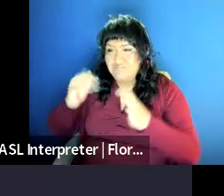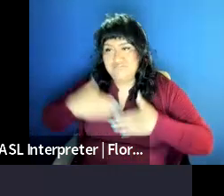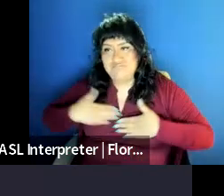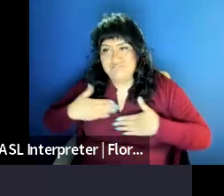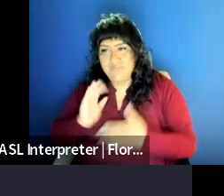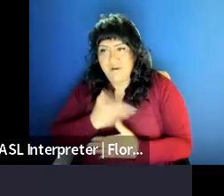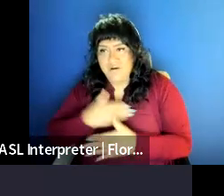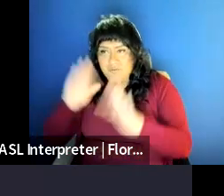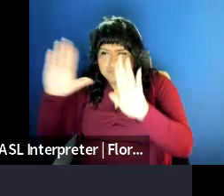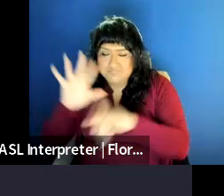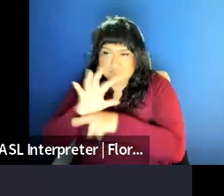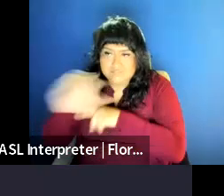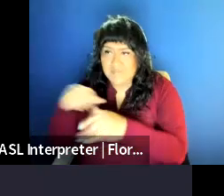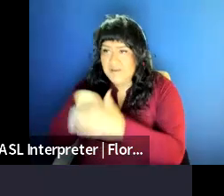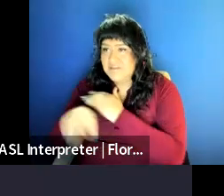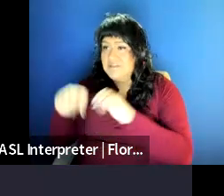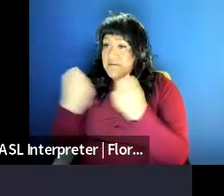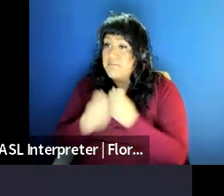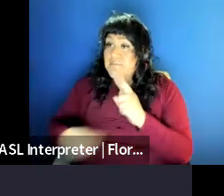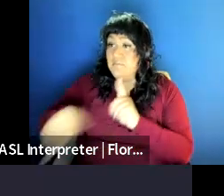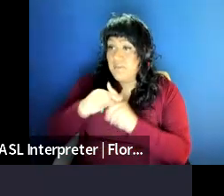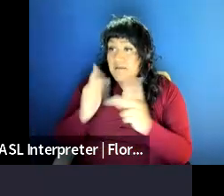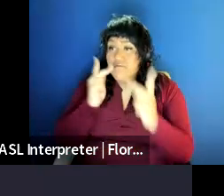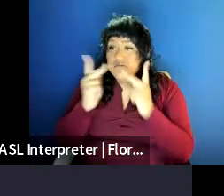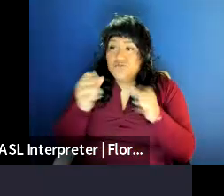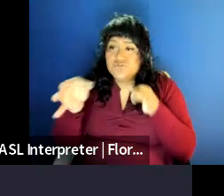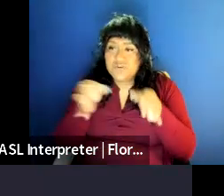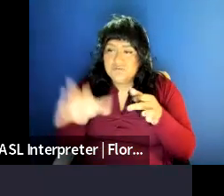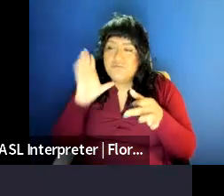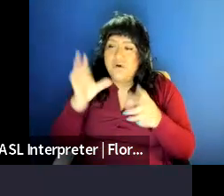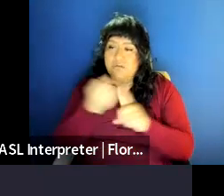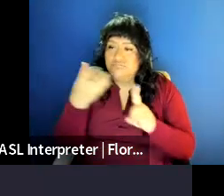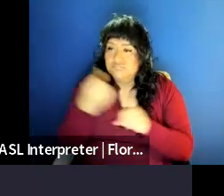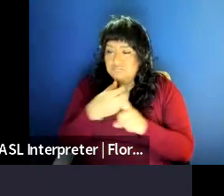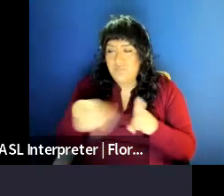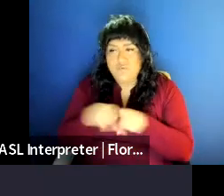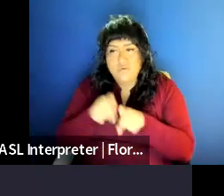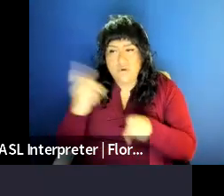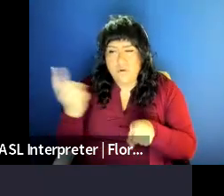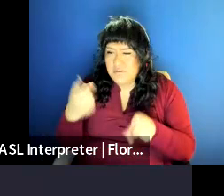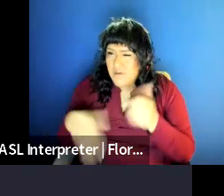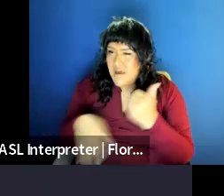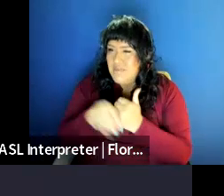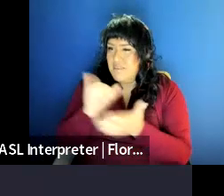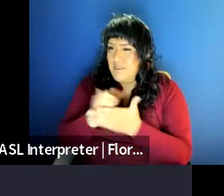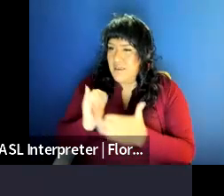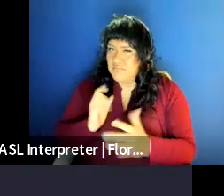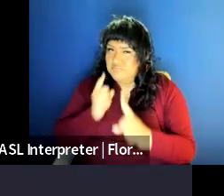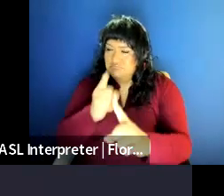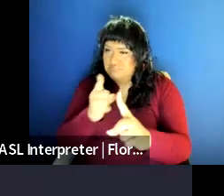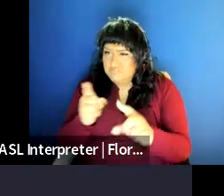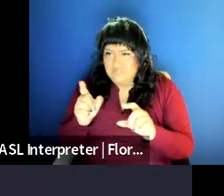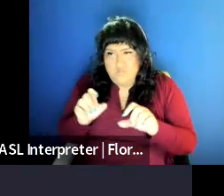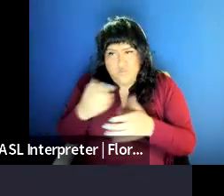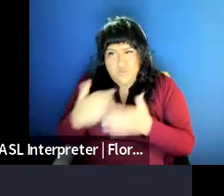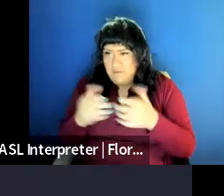And also a note on visual descriptions, like I did at the beginning, whenever possible, we aim to provide visual descriptions. This is a